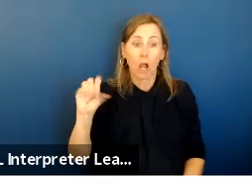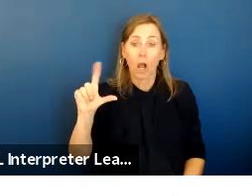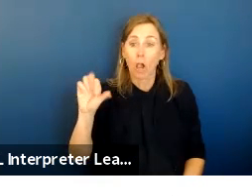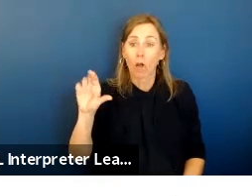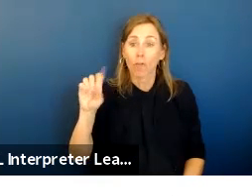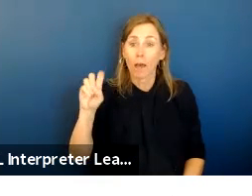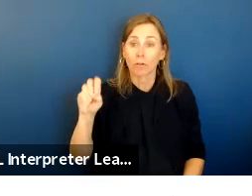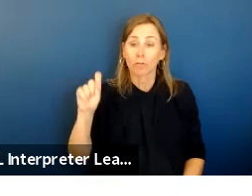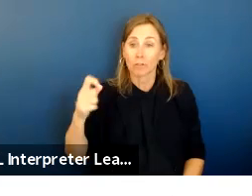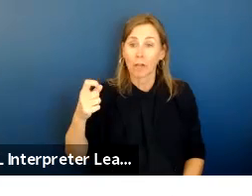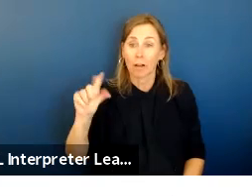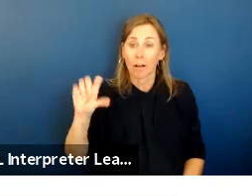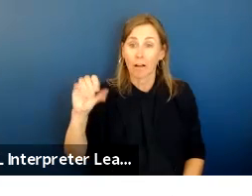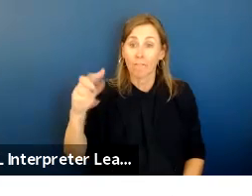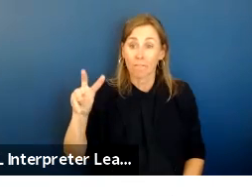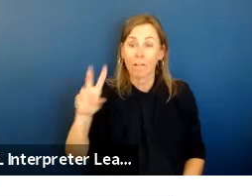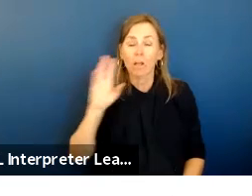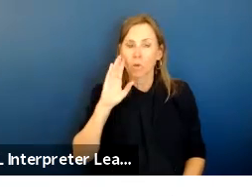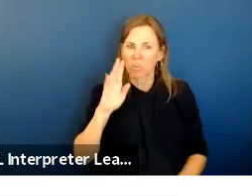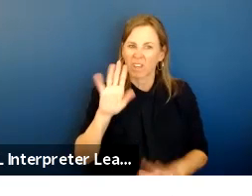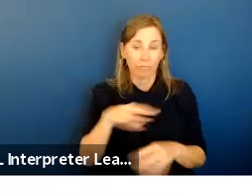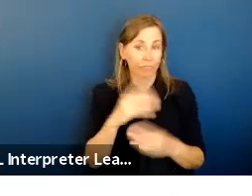provide all this information.